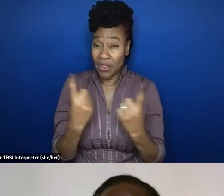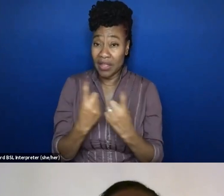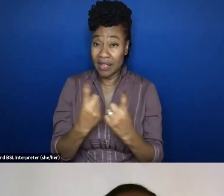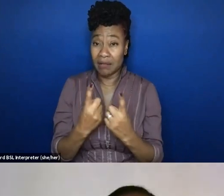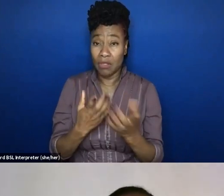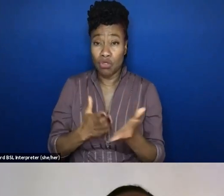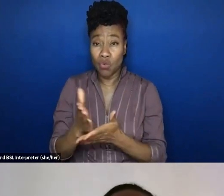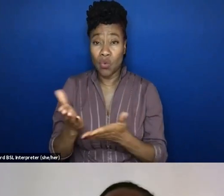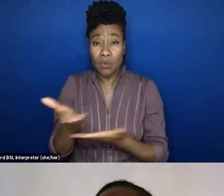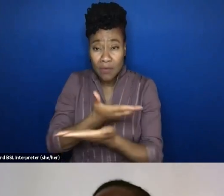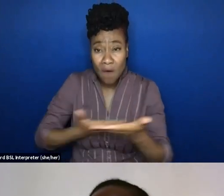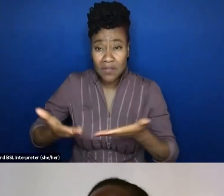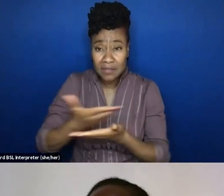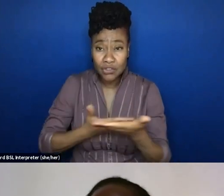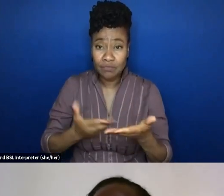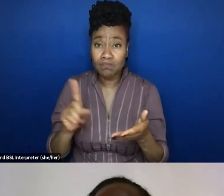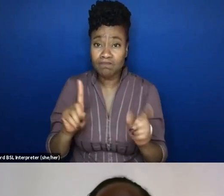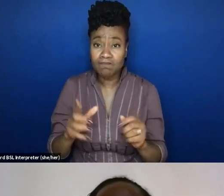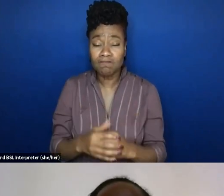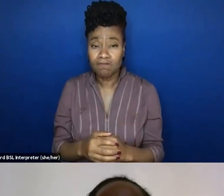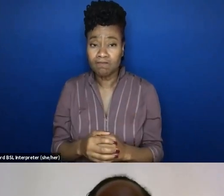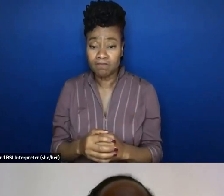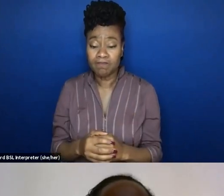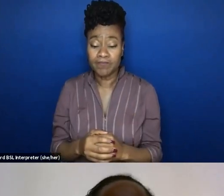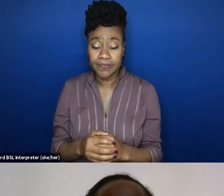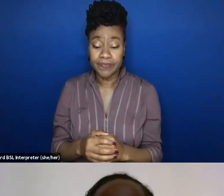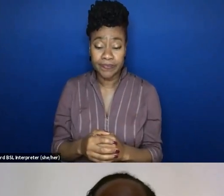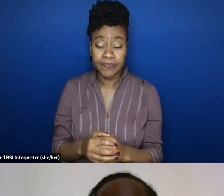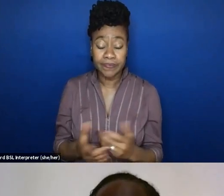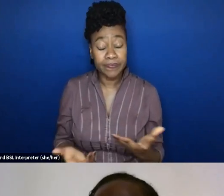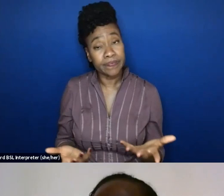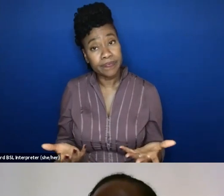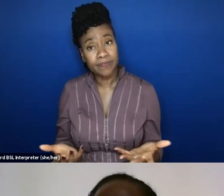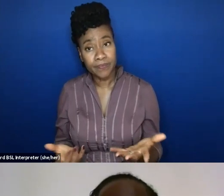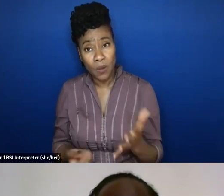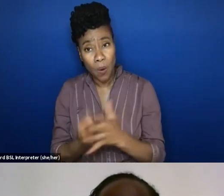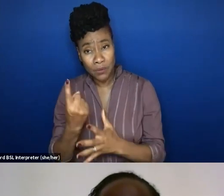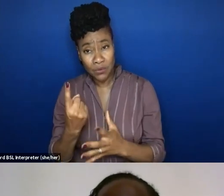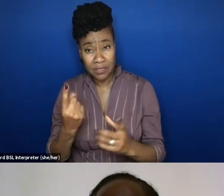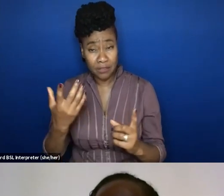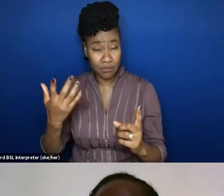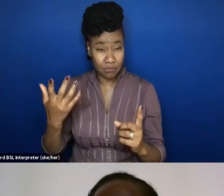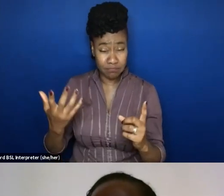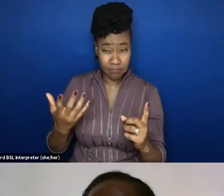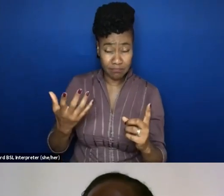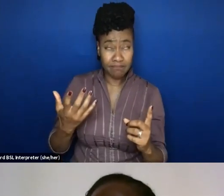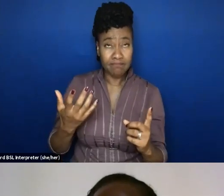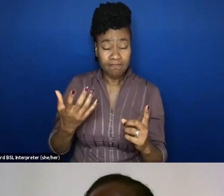evening is to have an opportunity to recognise some of the challenges that